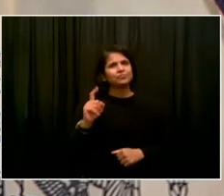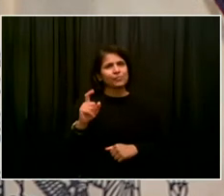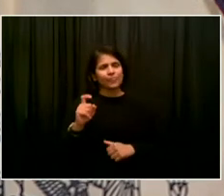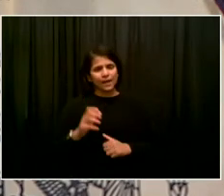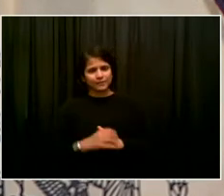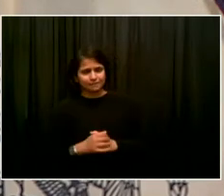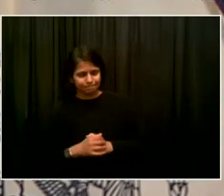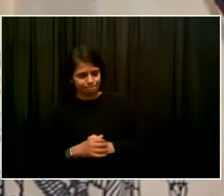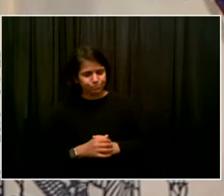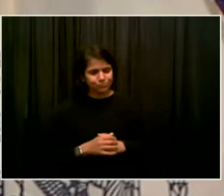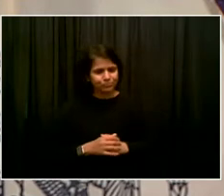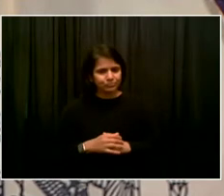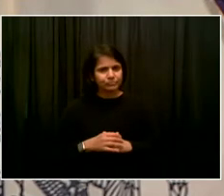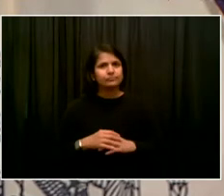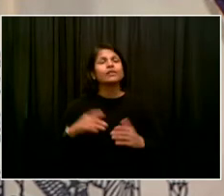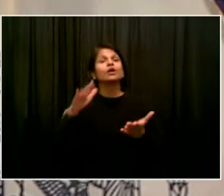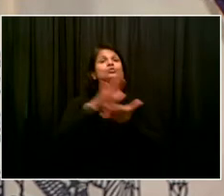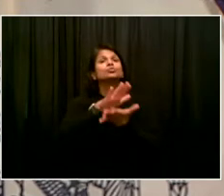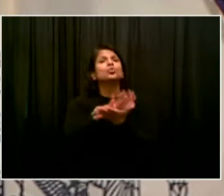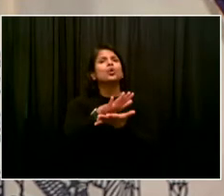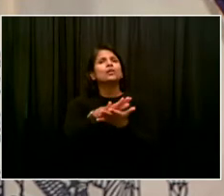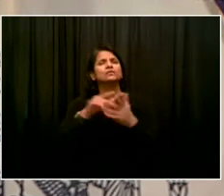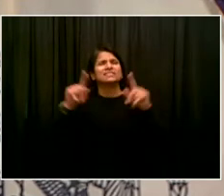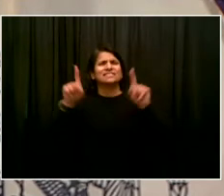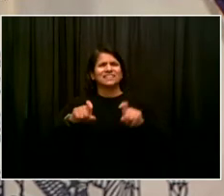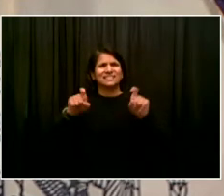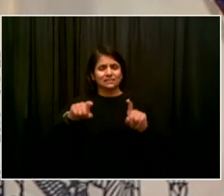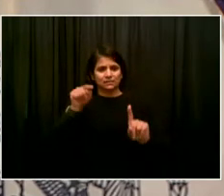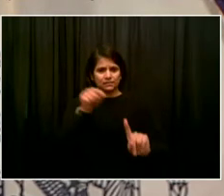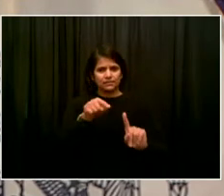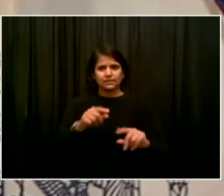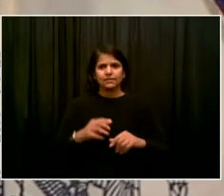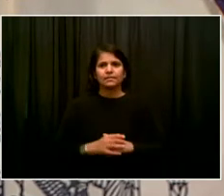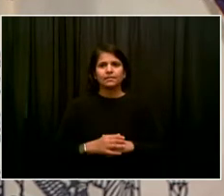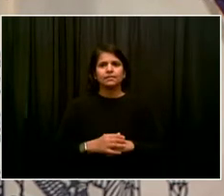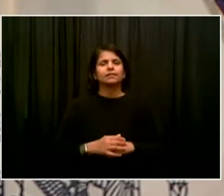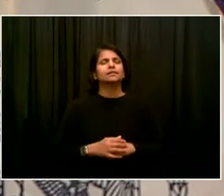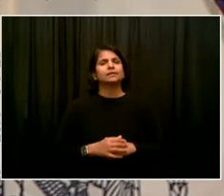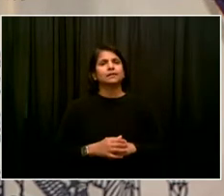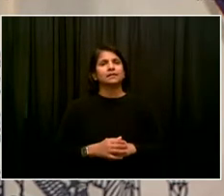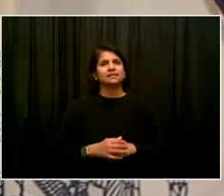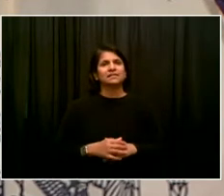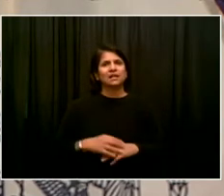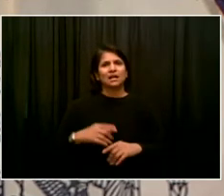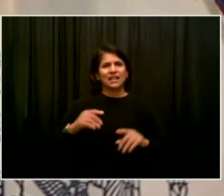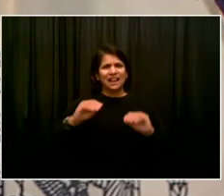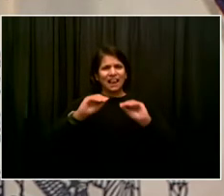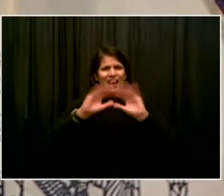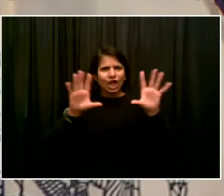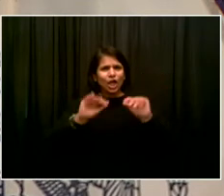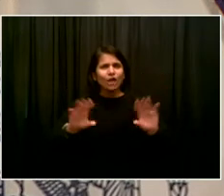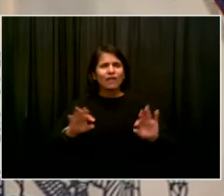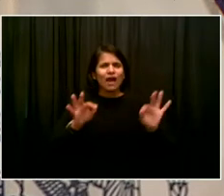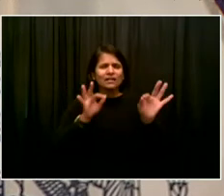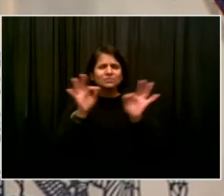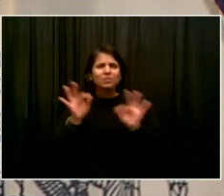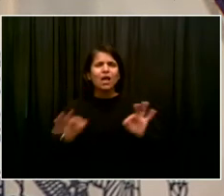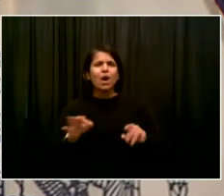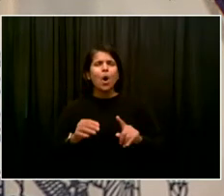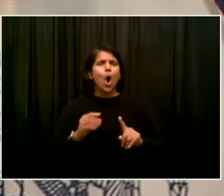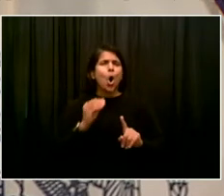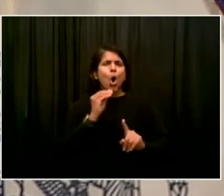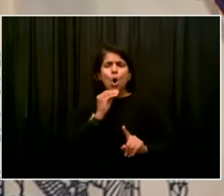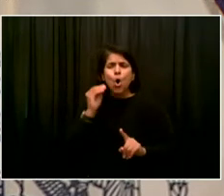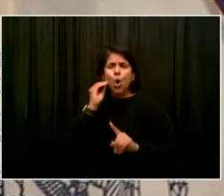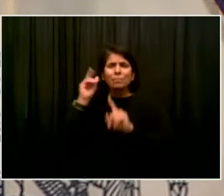school testing coming back after a negative test. Can you just clarify, so they're given the at-home test, do they have to submit some